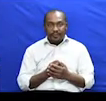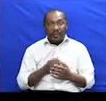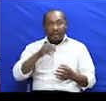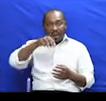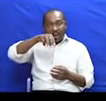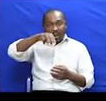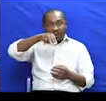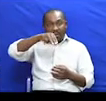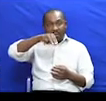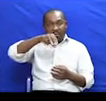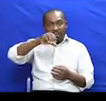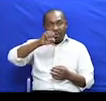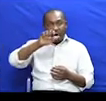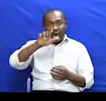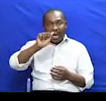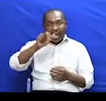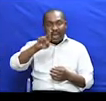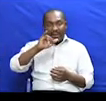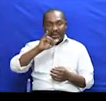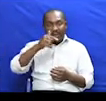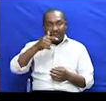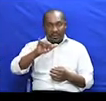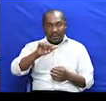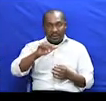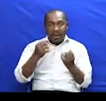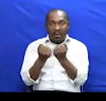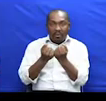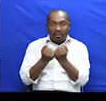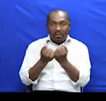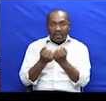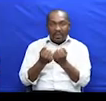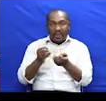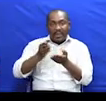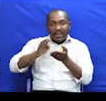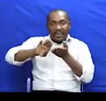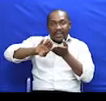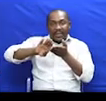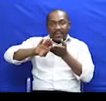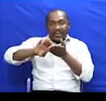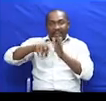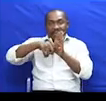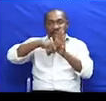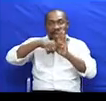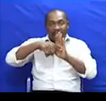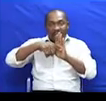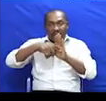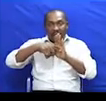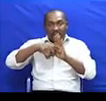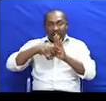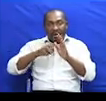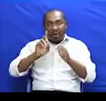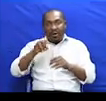formula. Make subjective from the molar ratio formula. Make subjective from the molar ratio formula. So